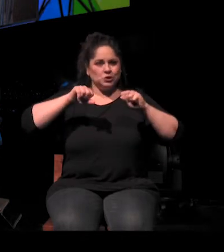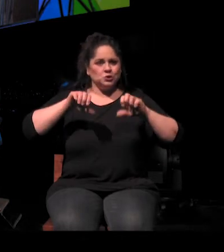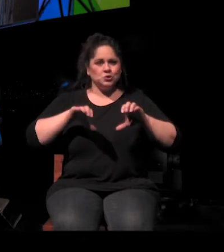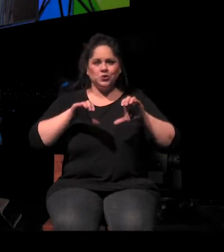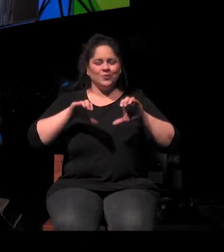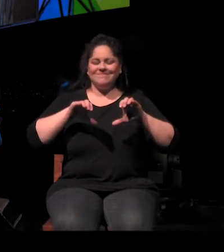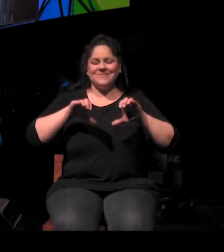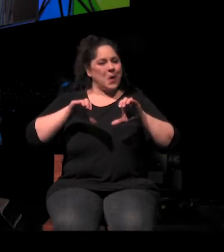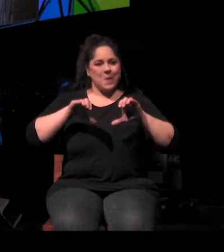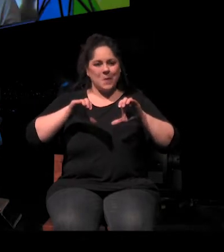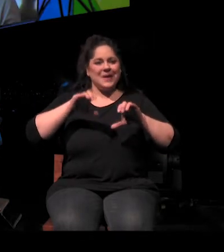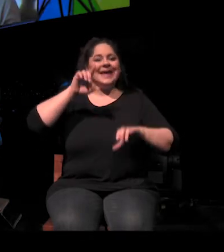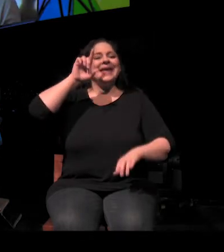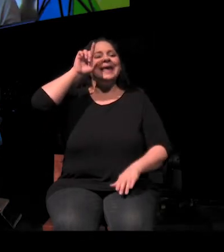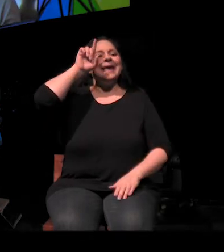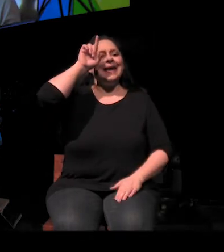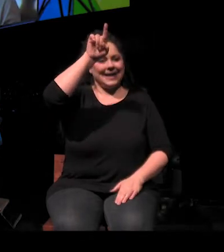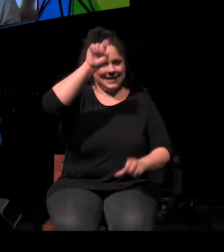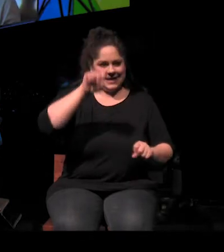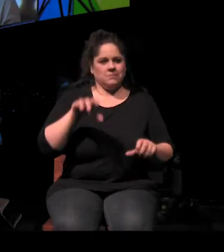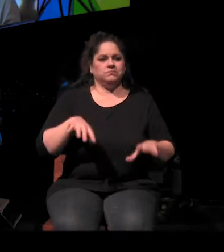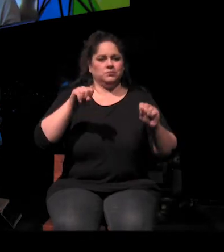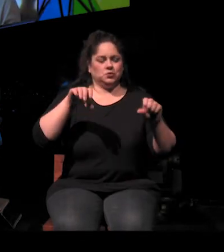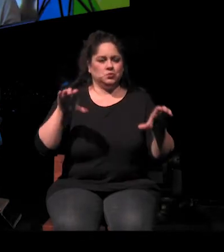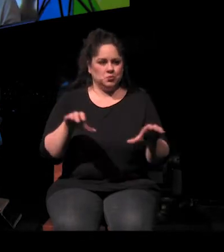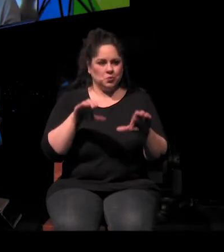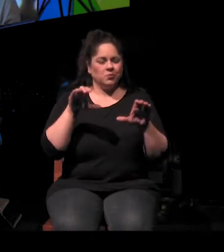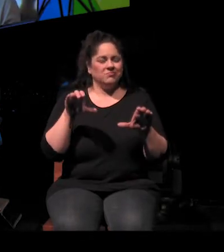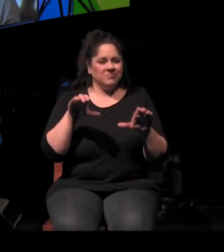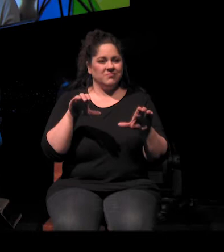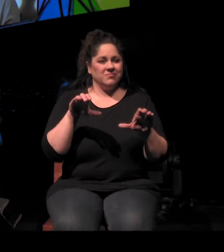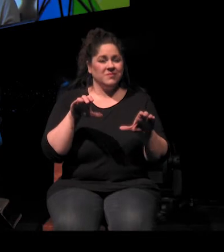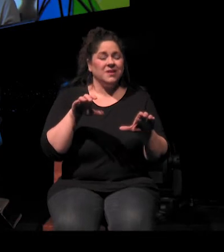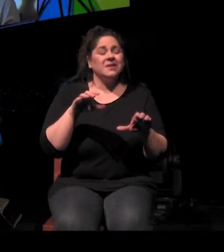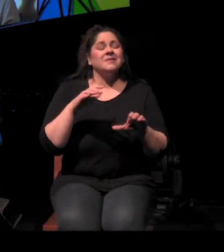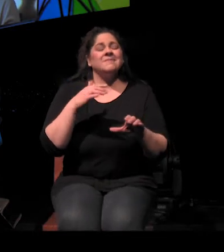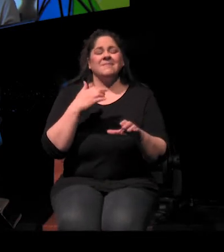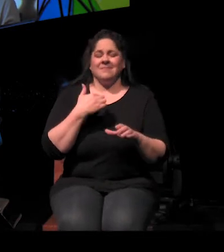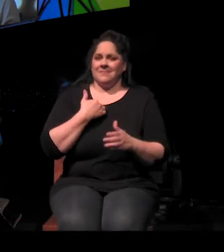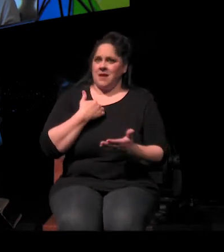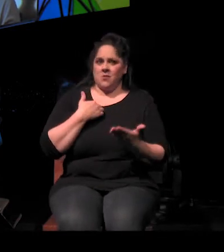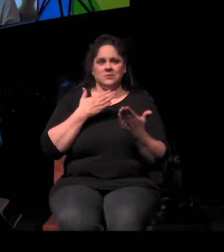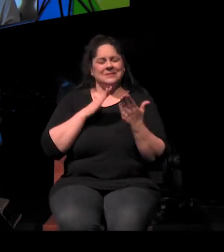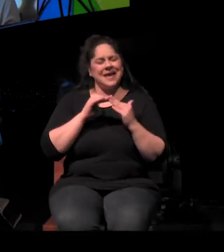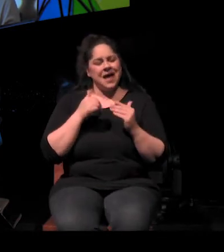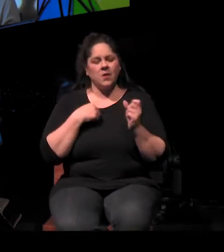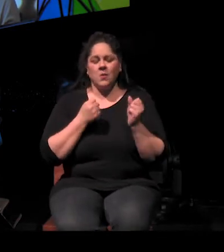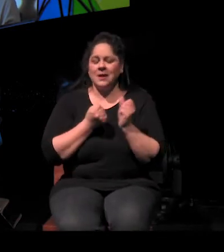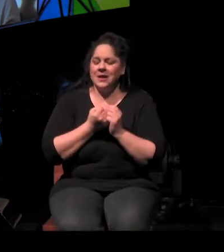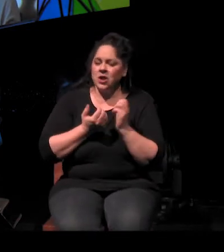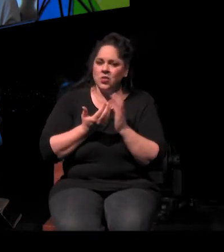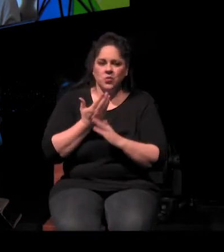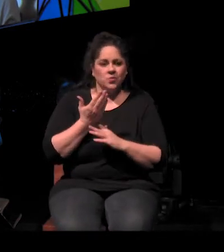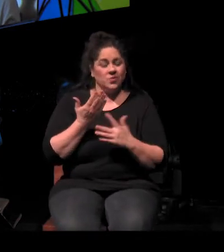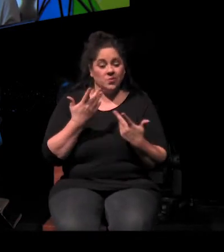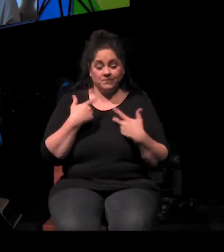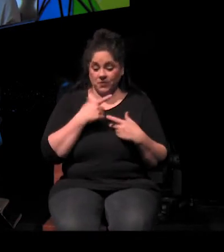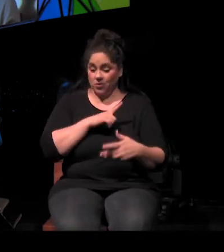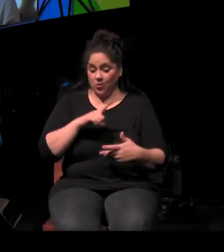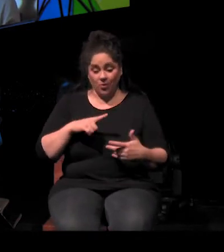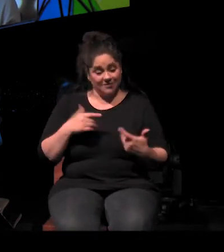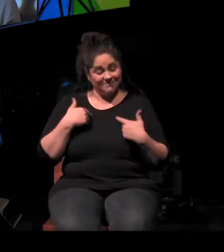totally yours. And it literally was, I think, how the only way I could sanely get through some days, just going, Lord, I give this to